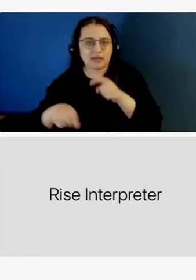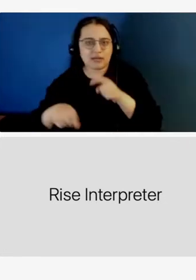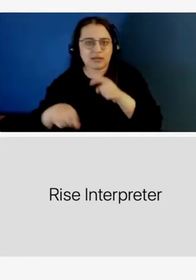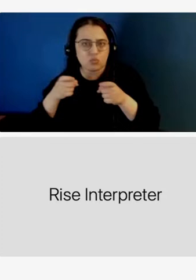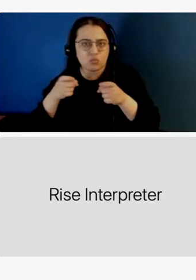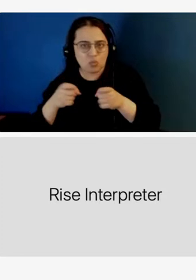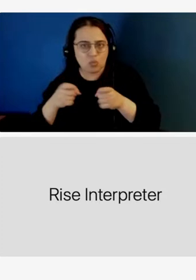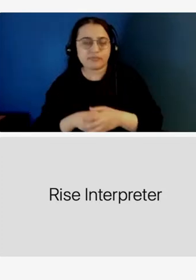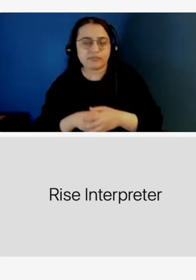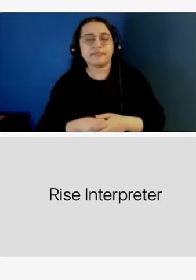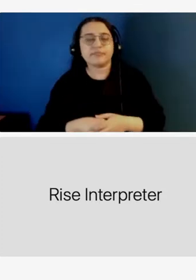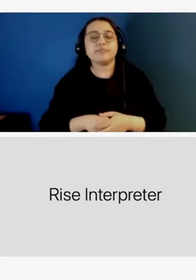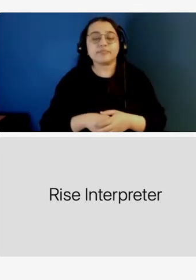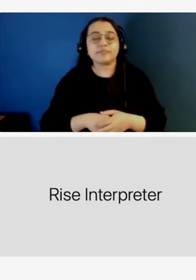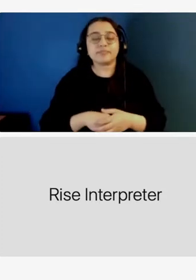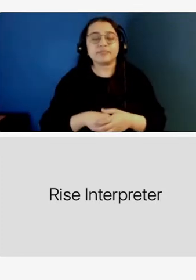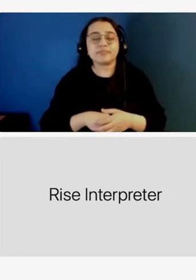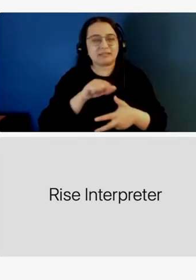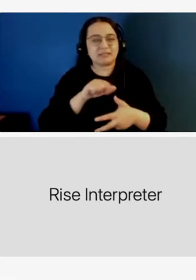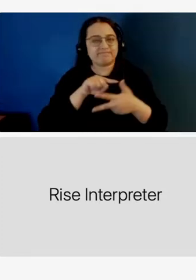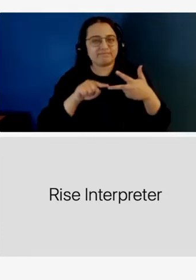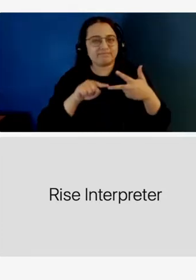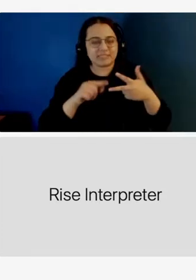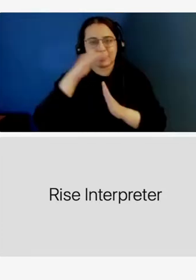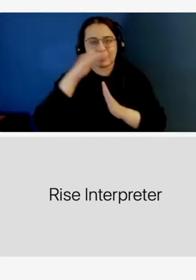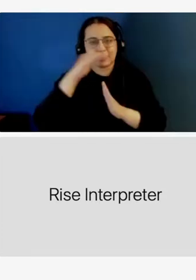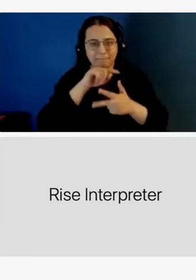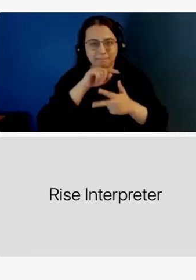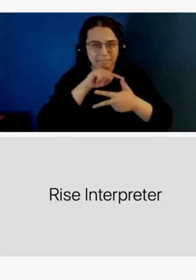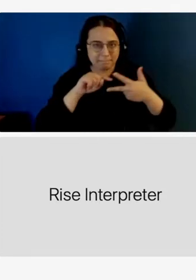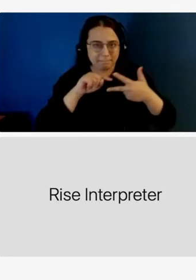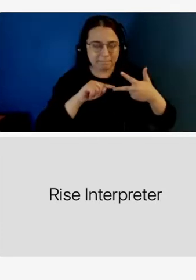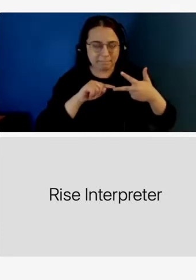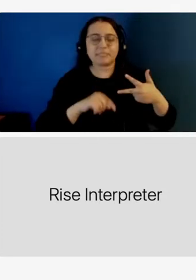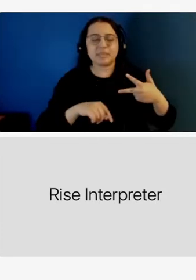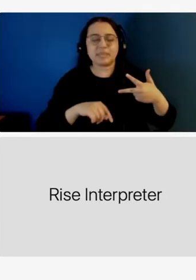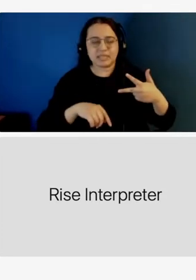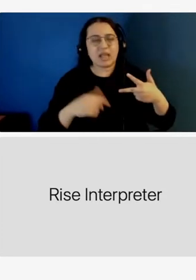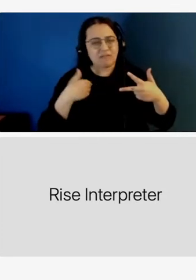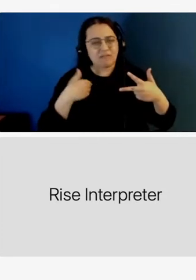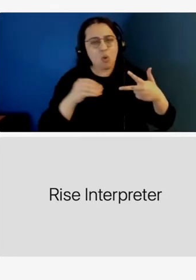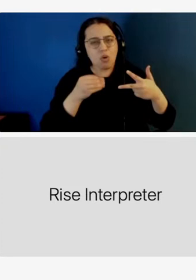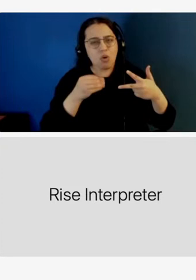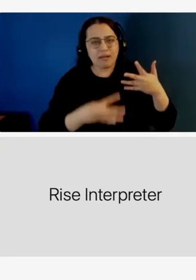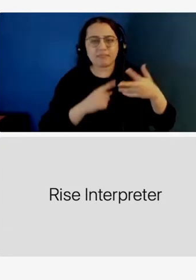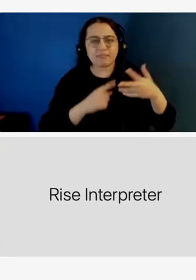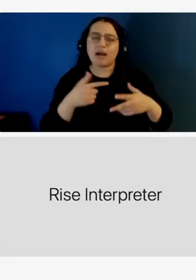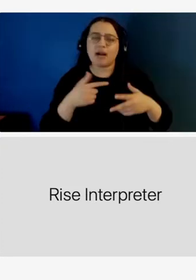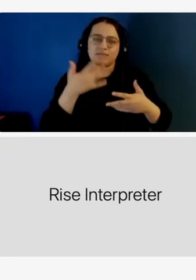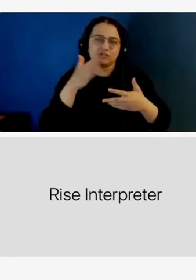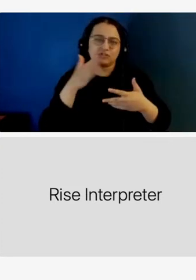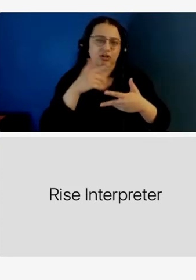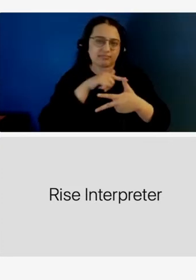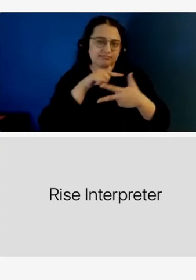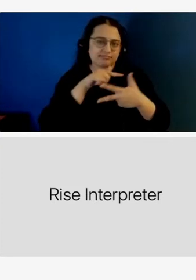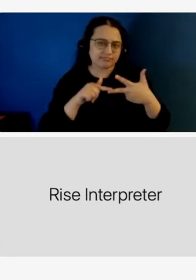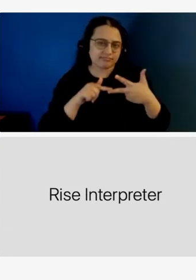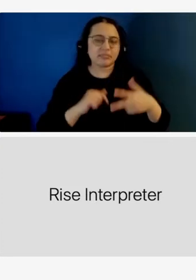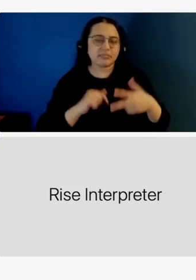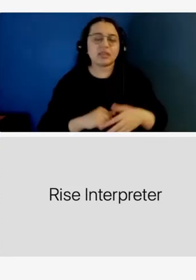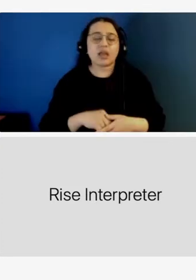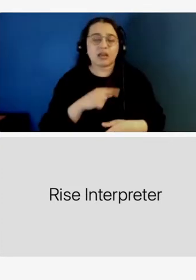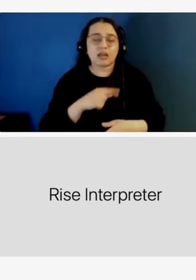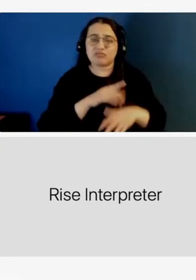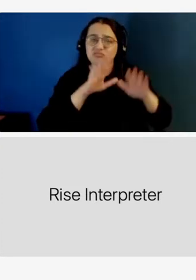the top. So she was it was really a great in service for all of the staff, and as